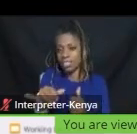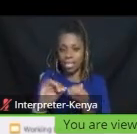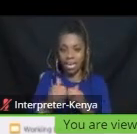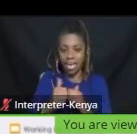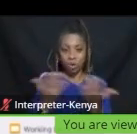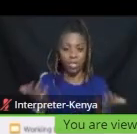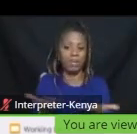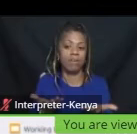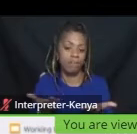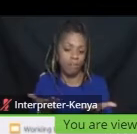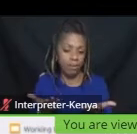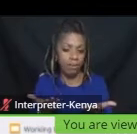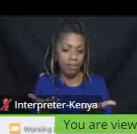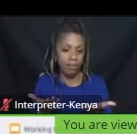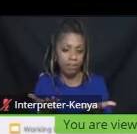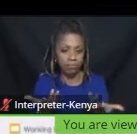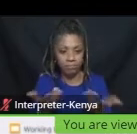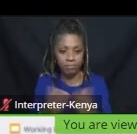do it.